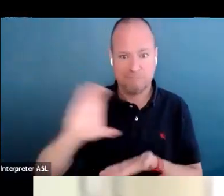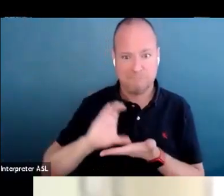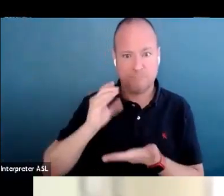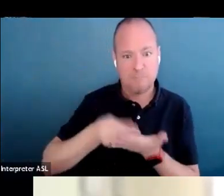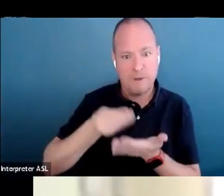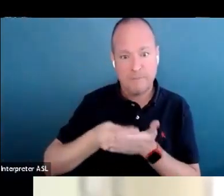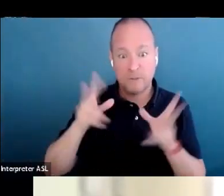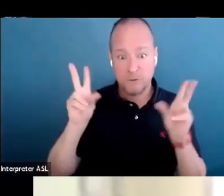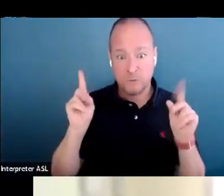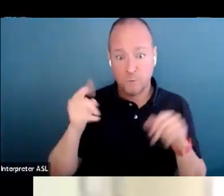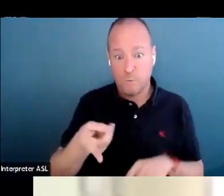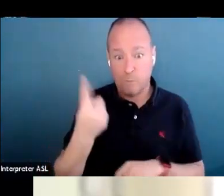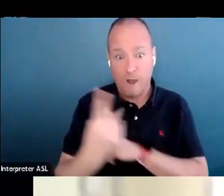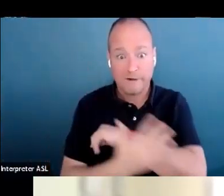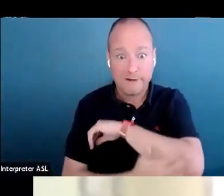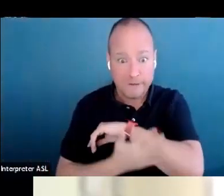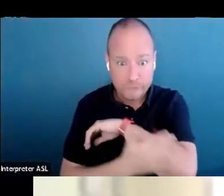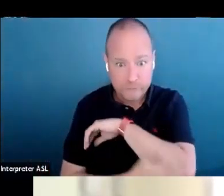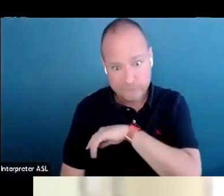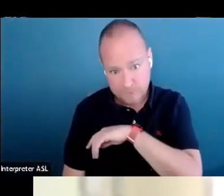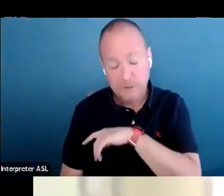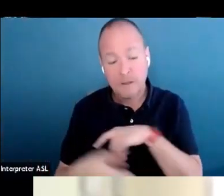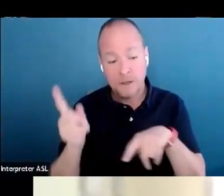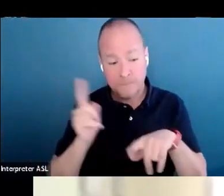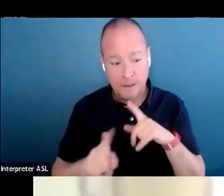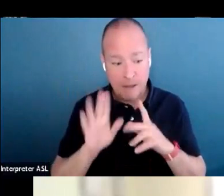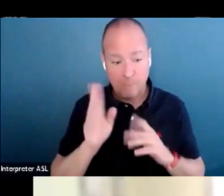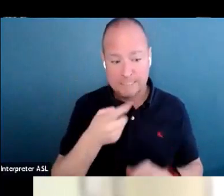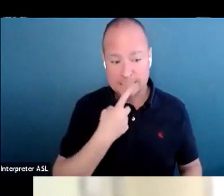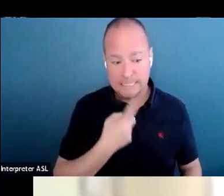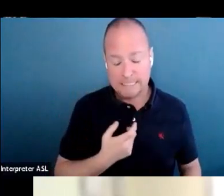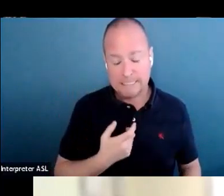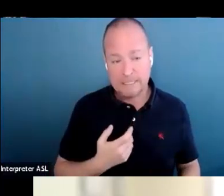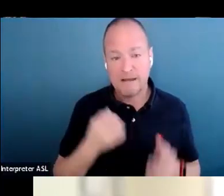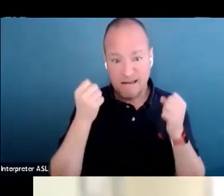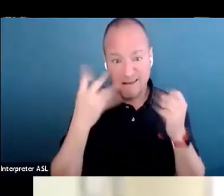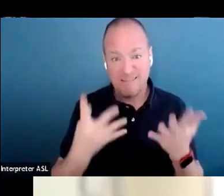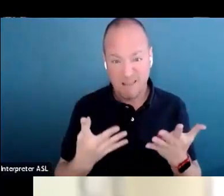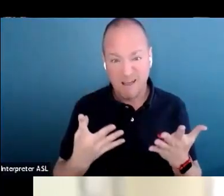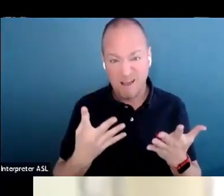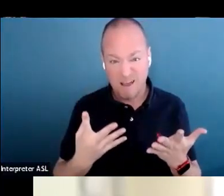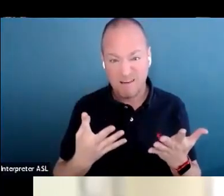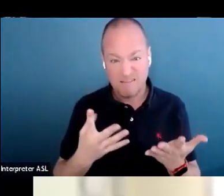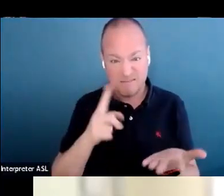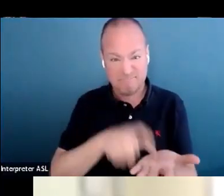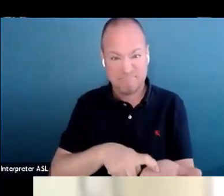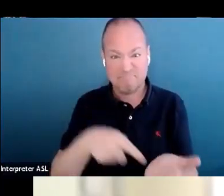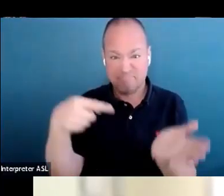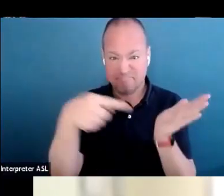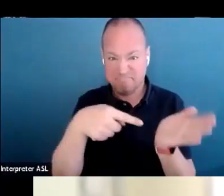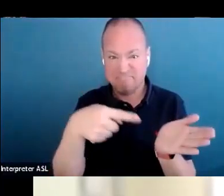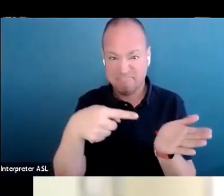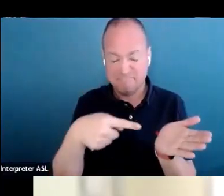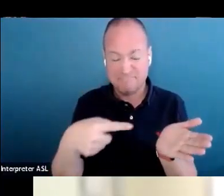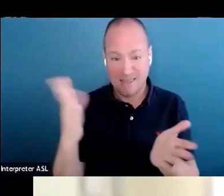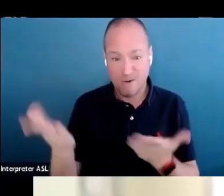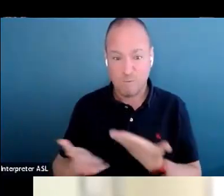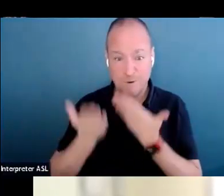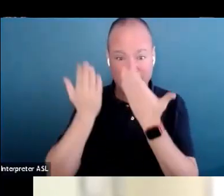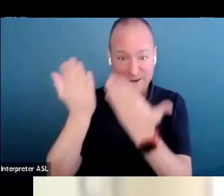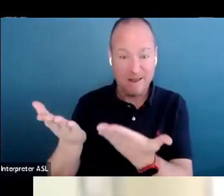one country, but I will say that a lot of the findings from our report and our recommendations, I